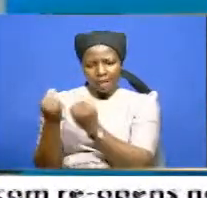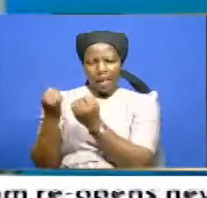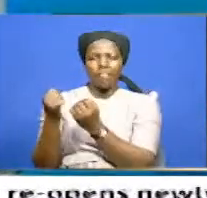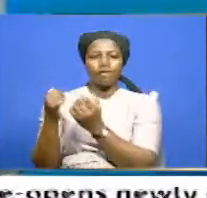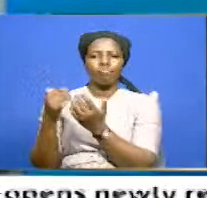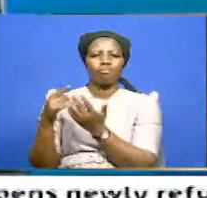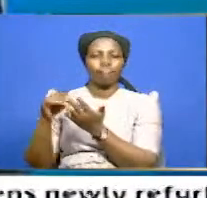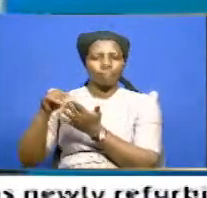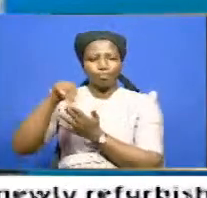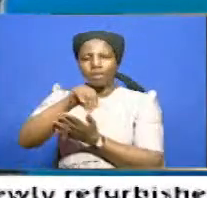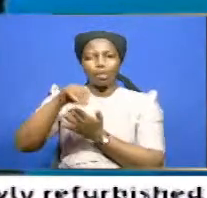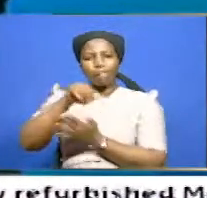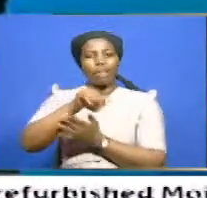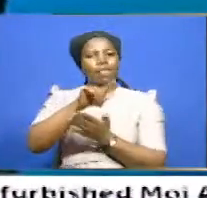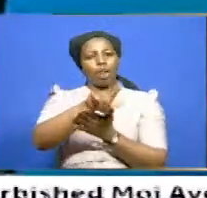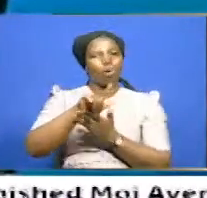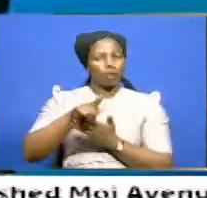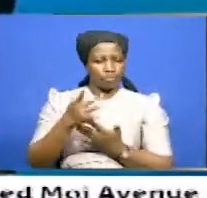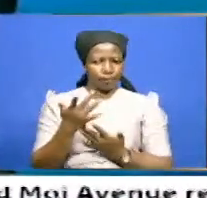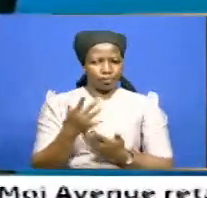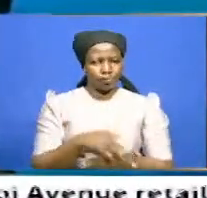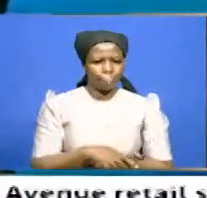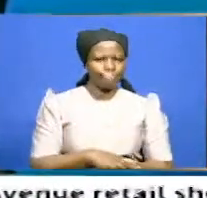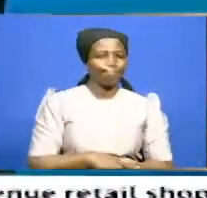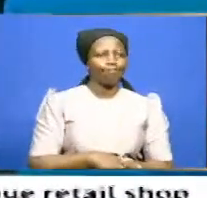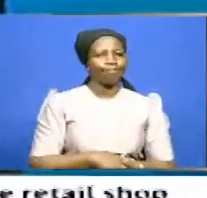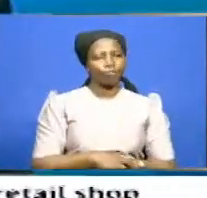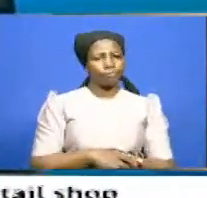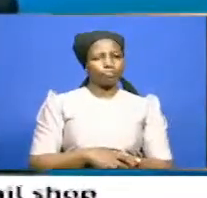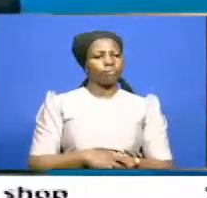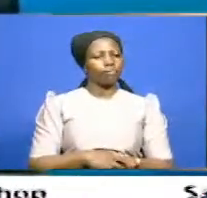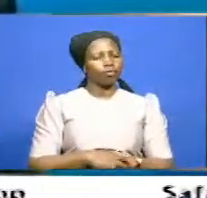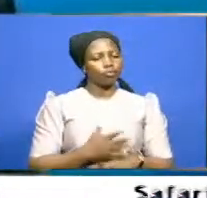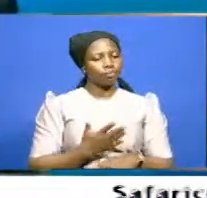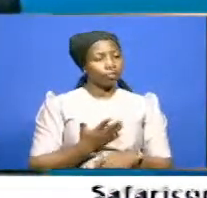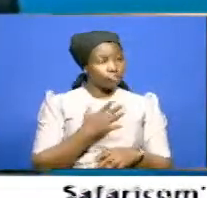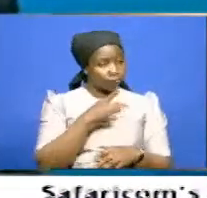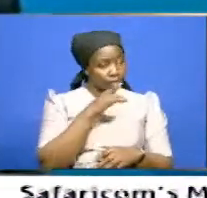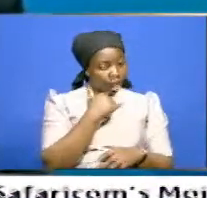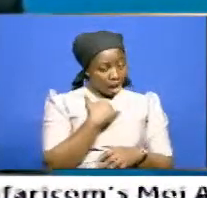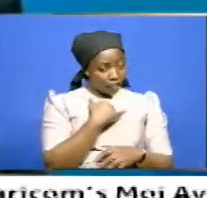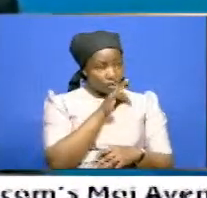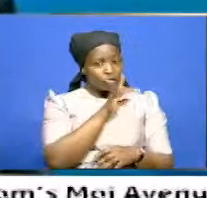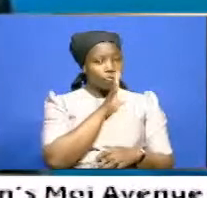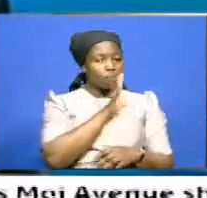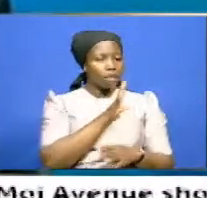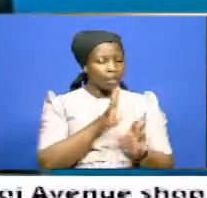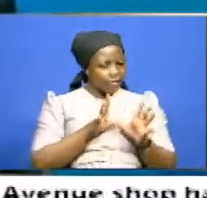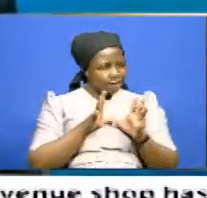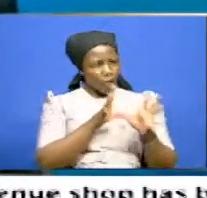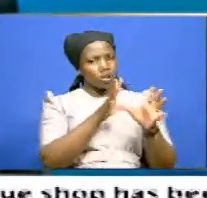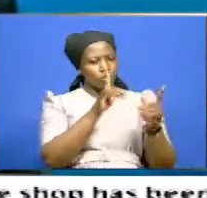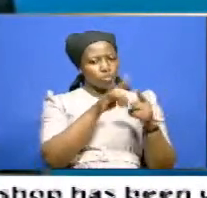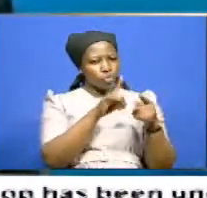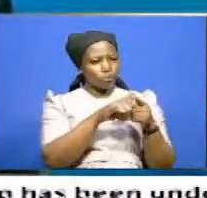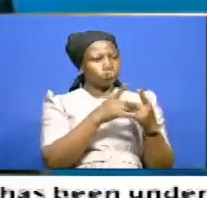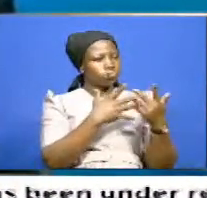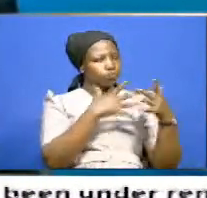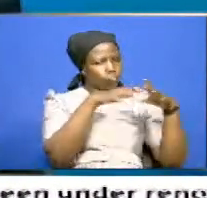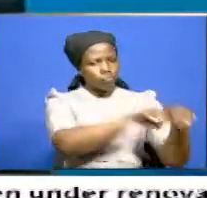trickling in. And have you at some point been forced to, seize properties